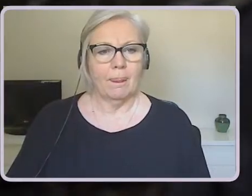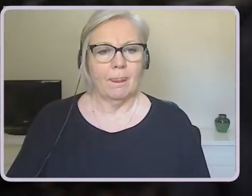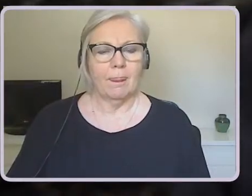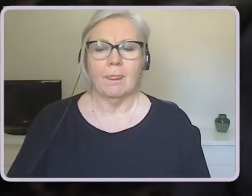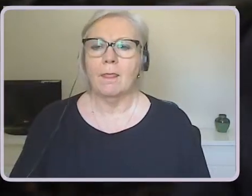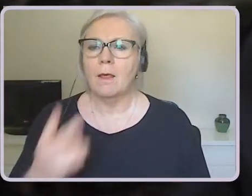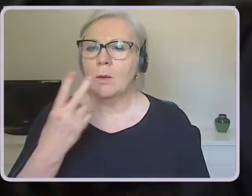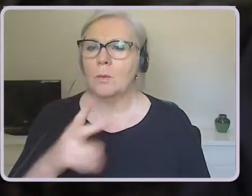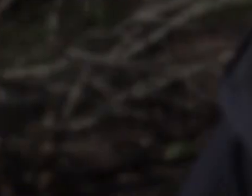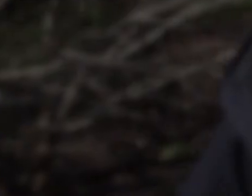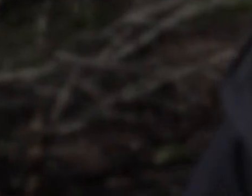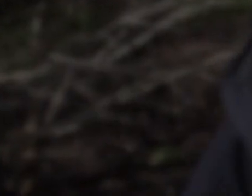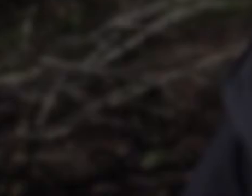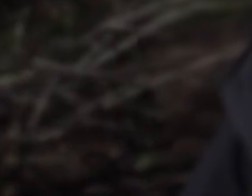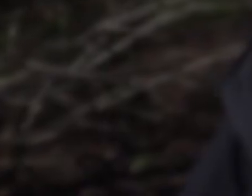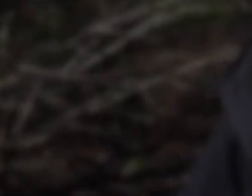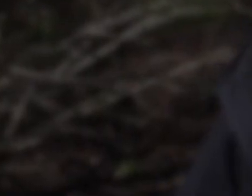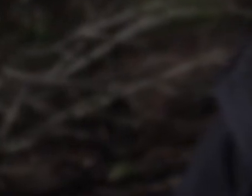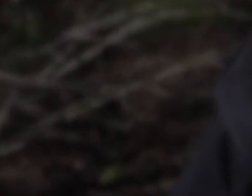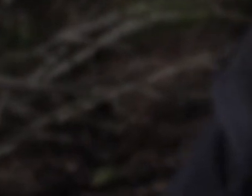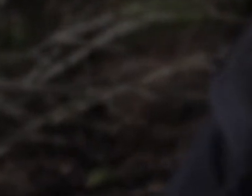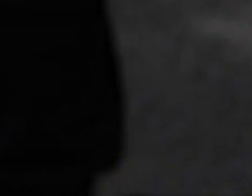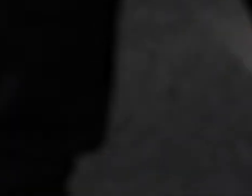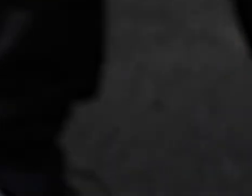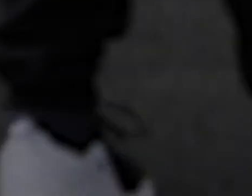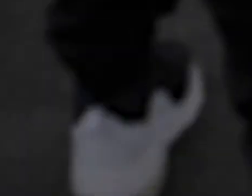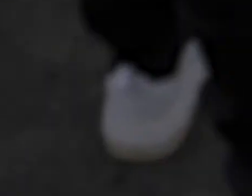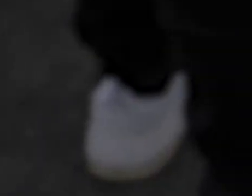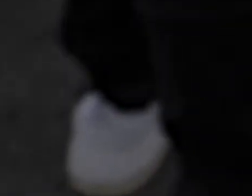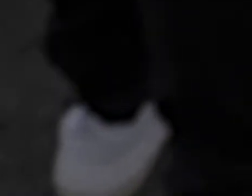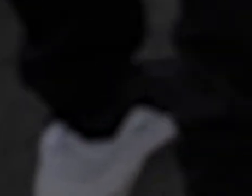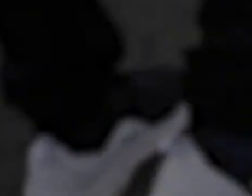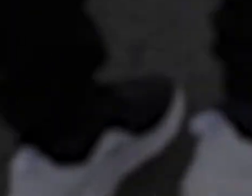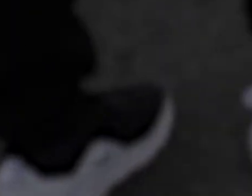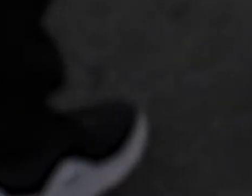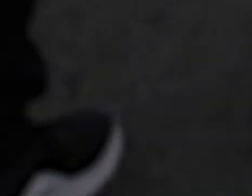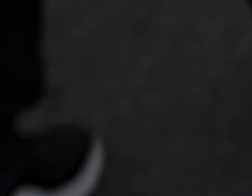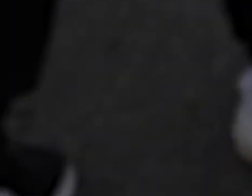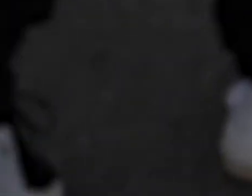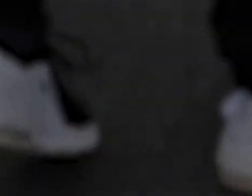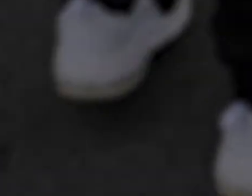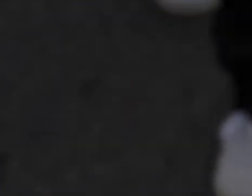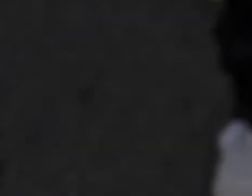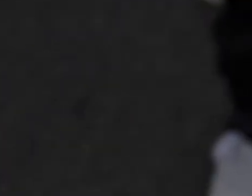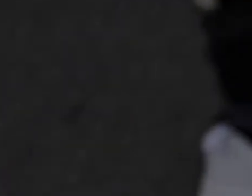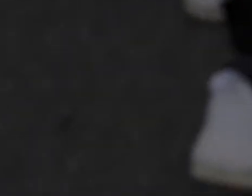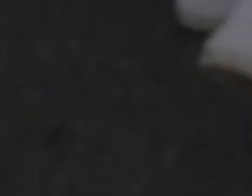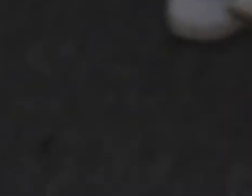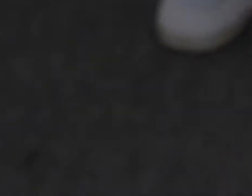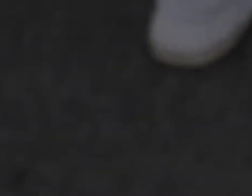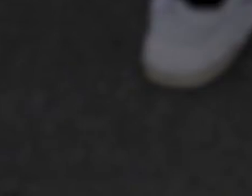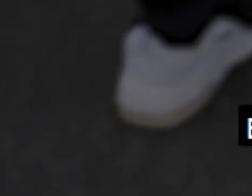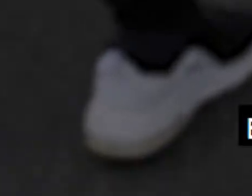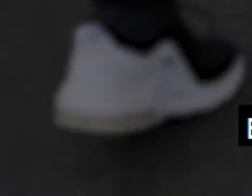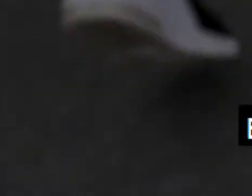2020 has offered many challenges, particularly for those living with disability.